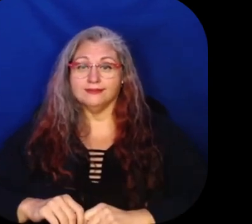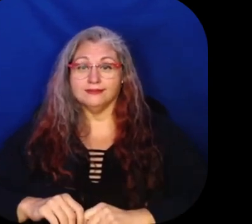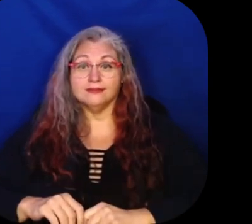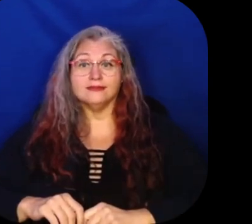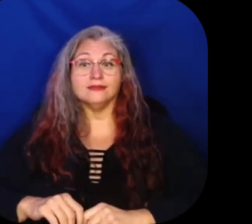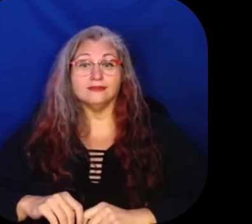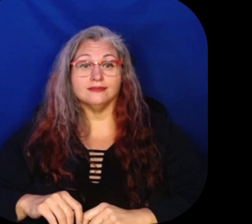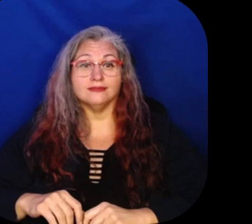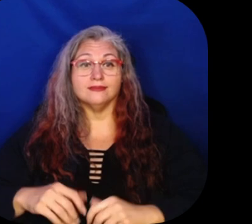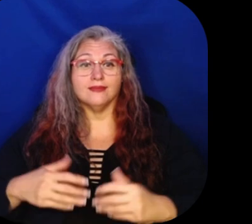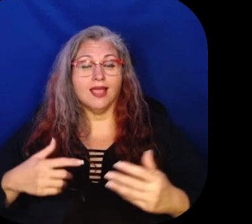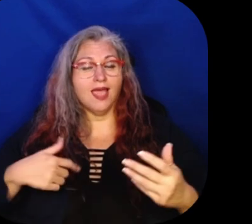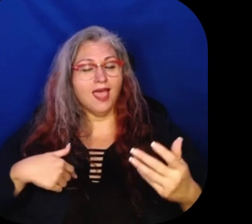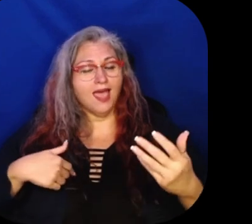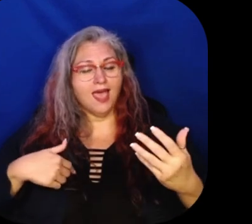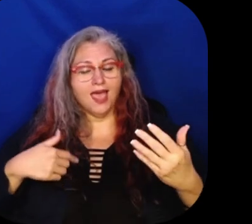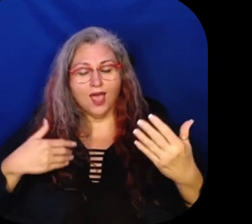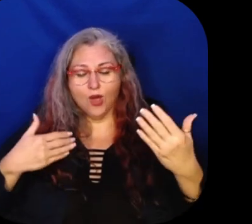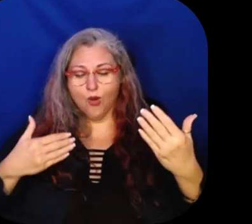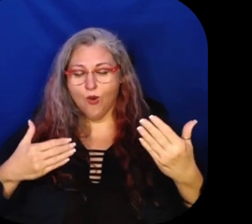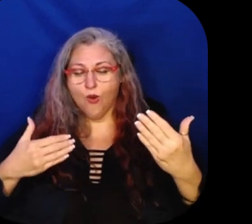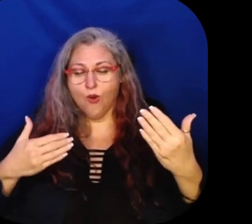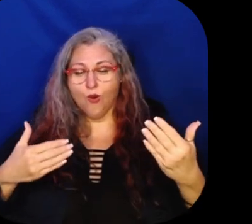I go over the